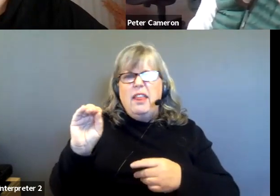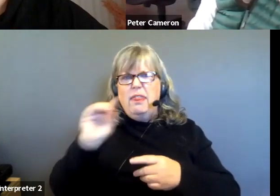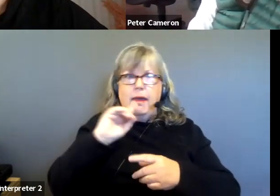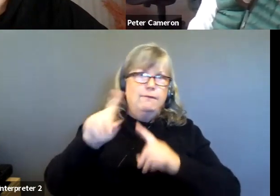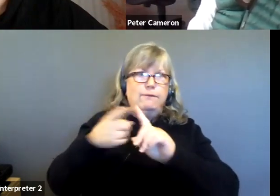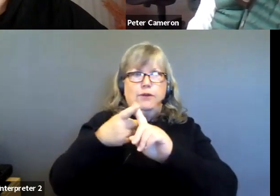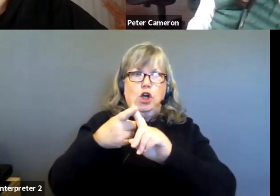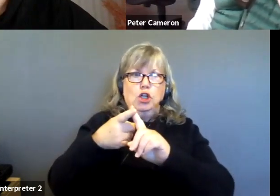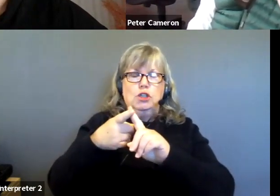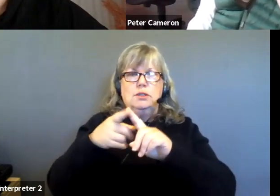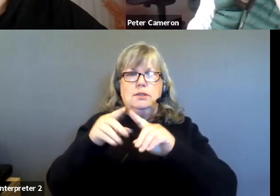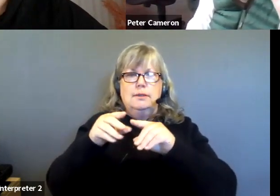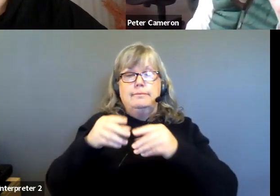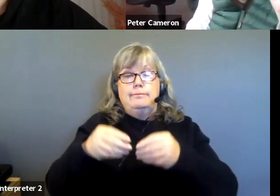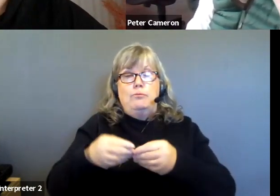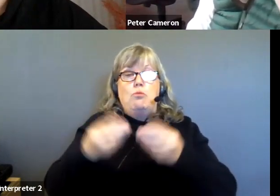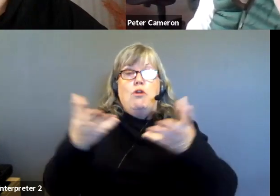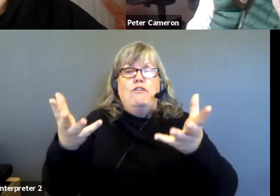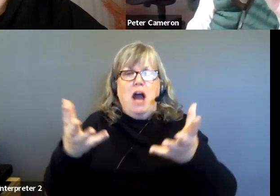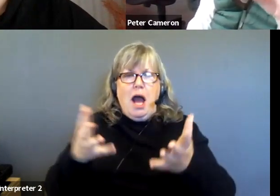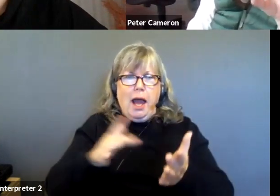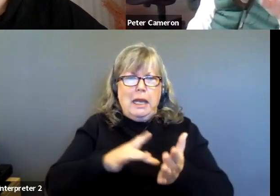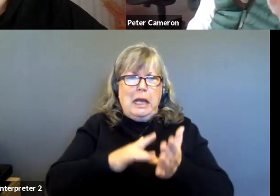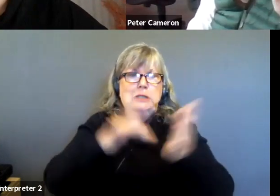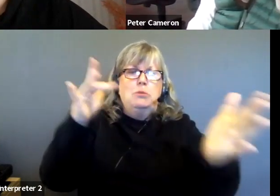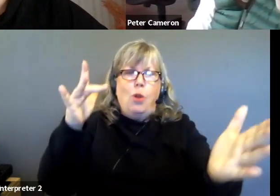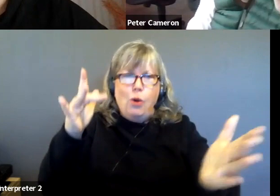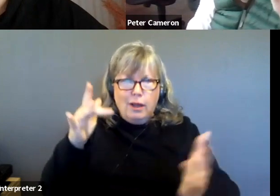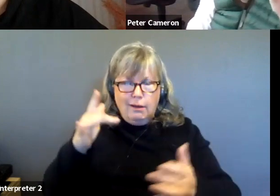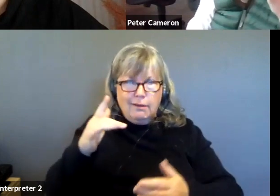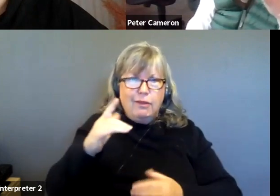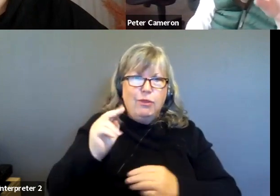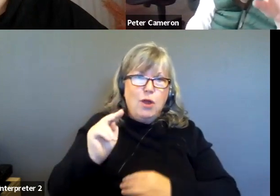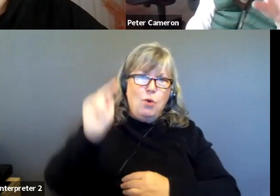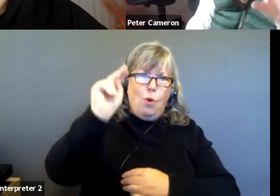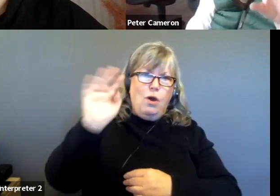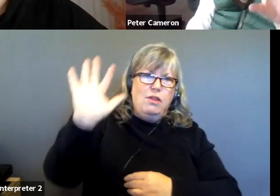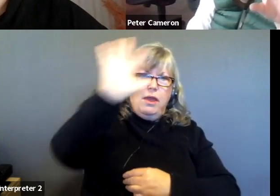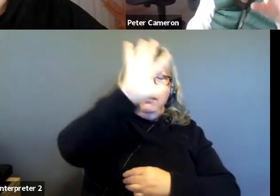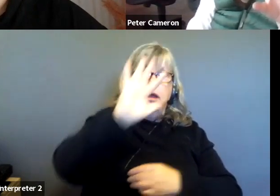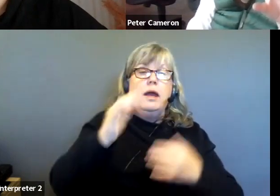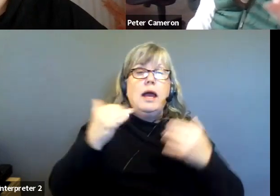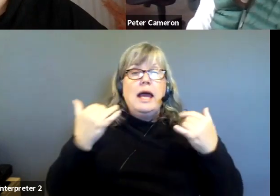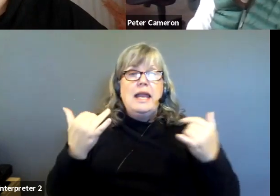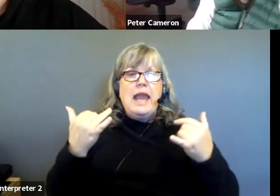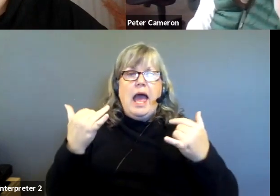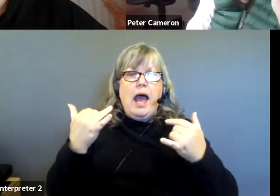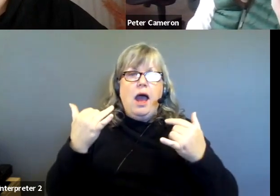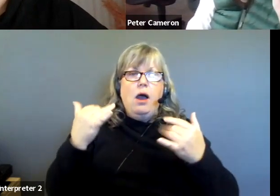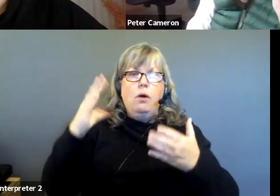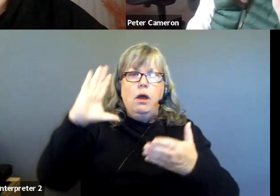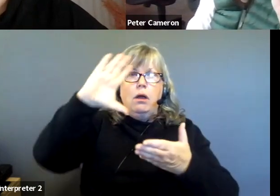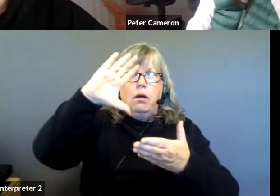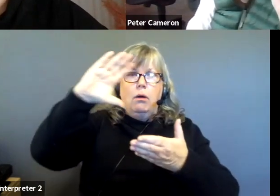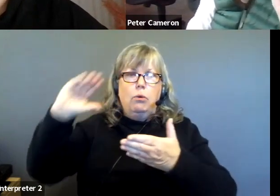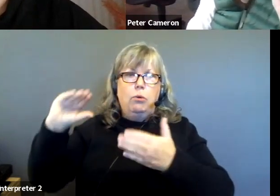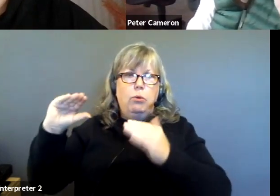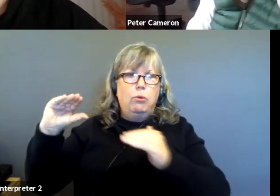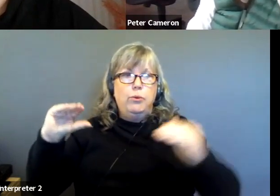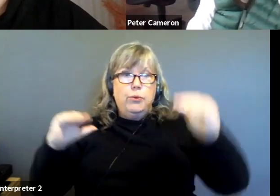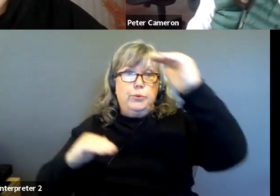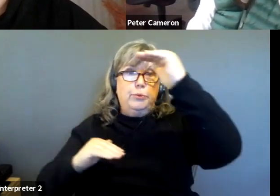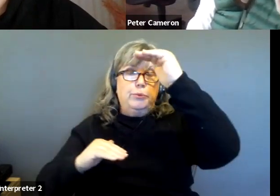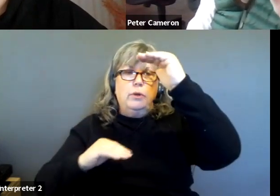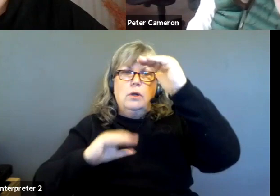provider, exploiter of the North, now has been eclipsed by almost Arctic